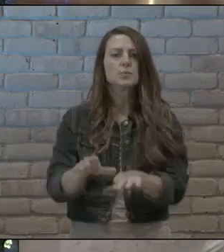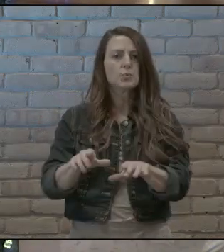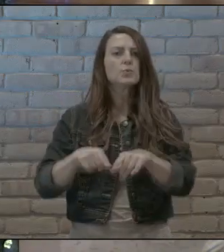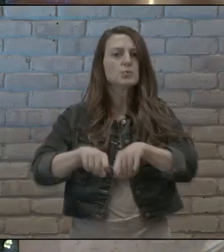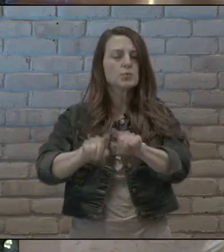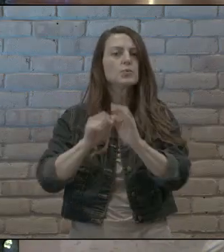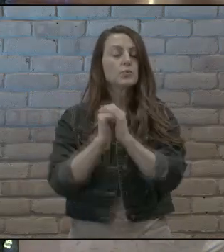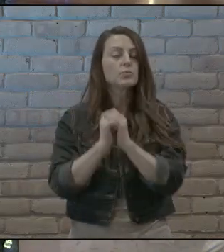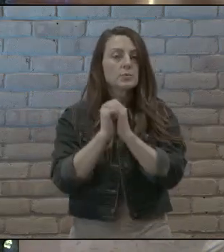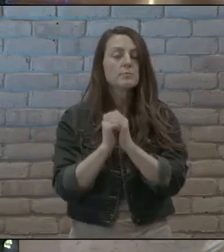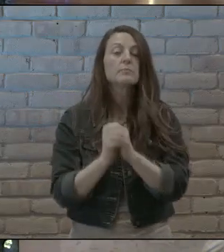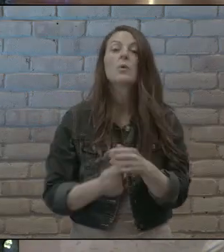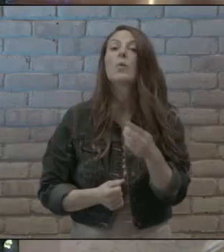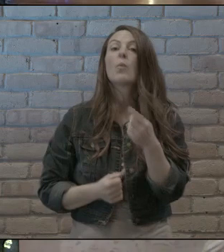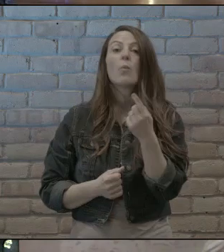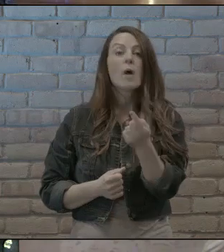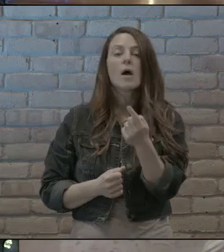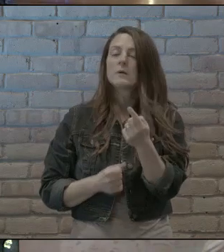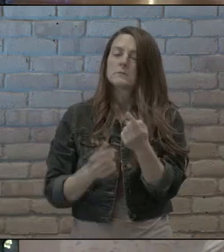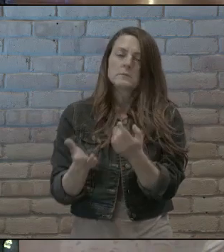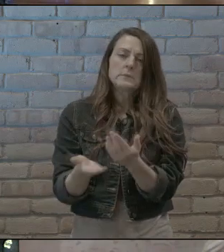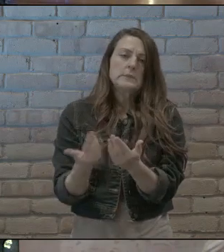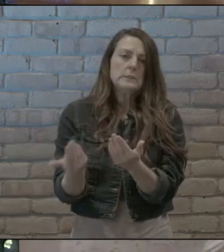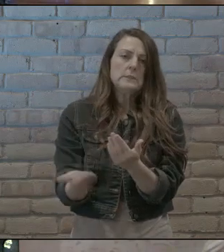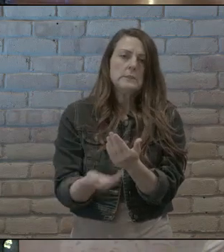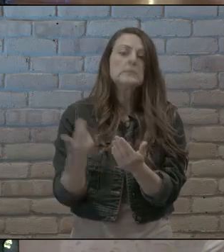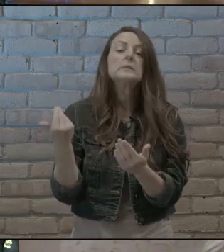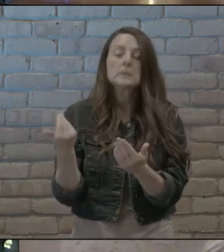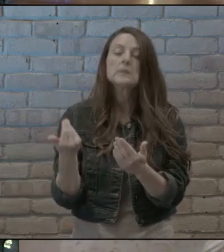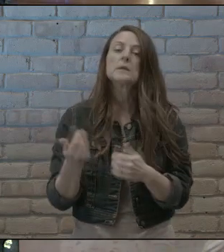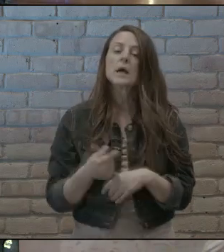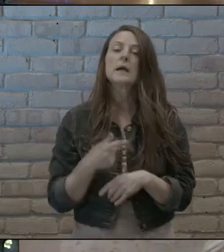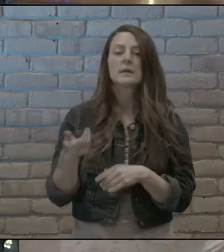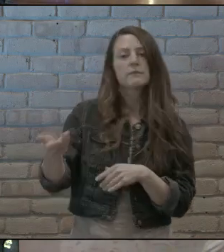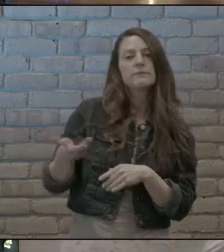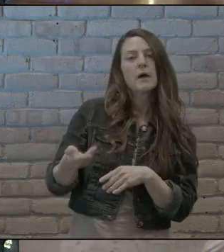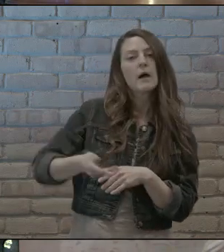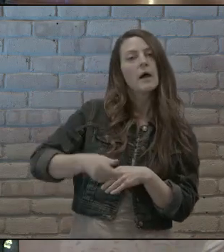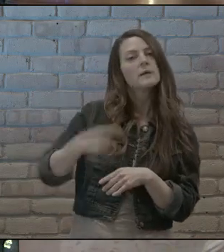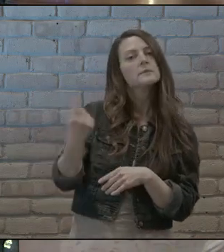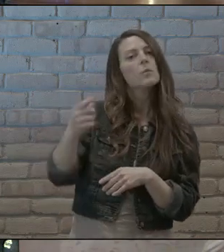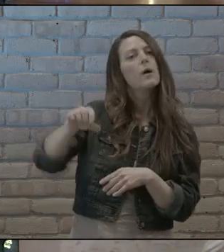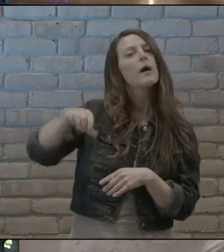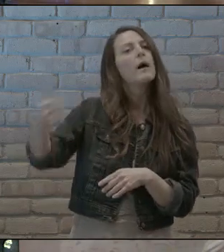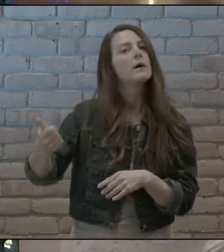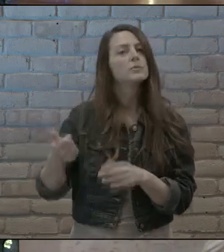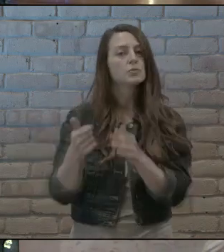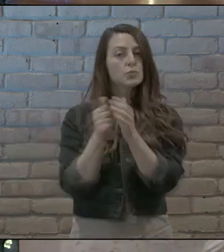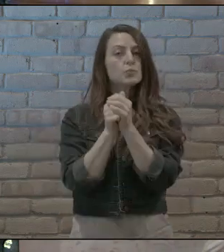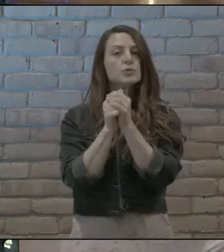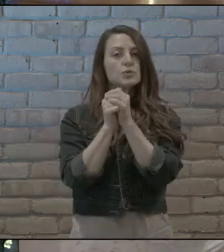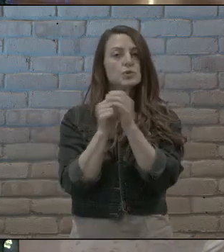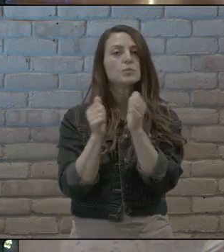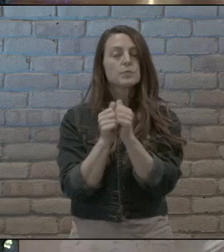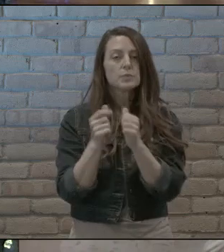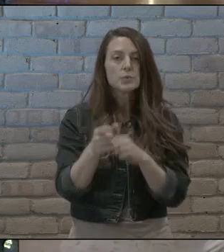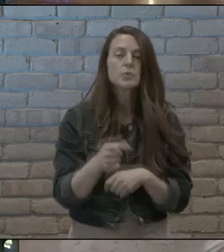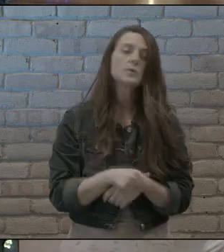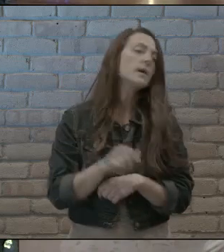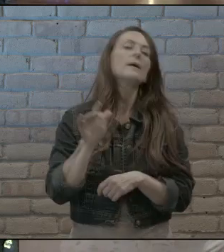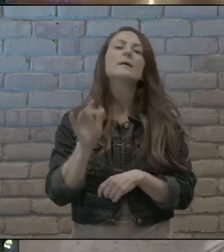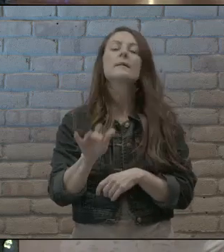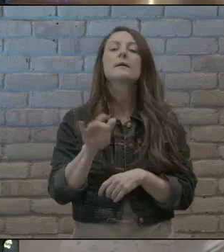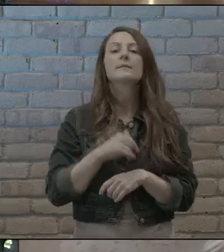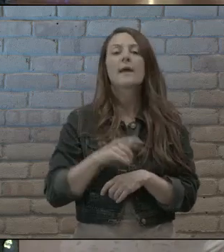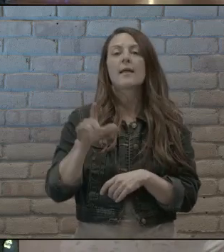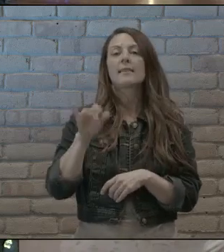worship online. One of the things that's the easiest thing to do, in my opinion, is actually inviting someone to worship with you. You can click a link that the